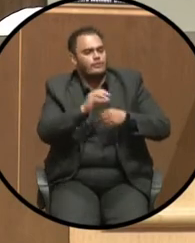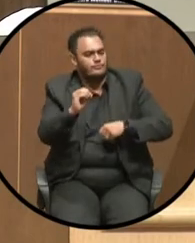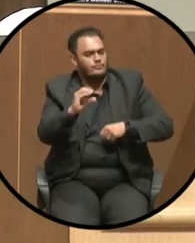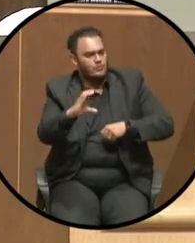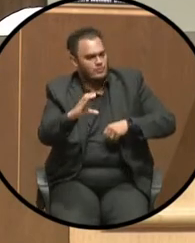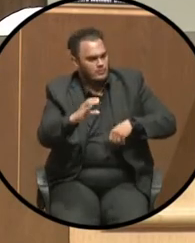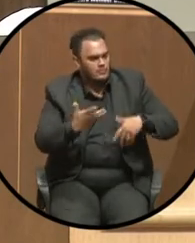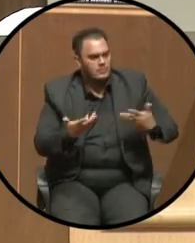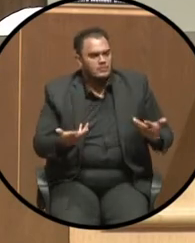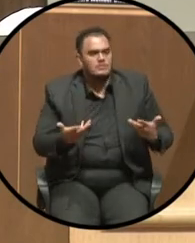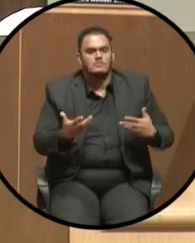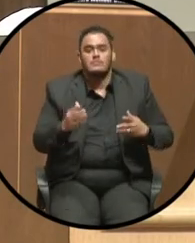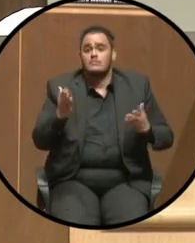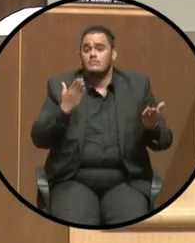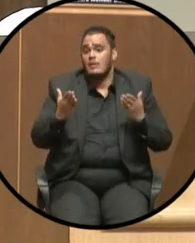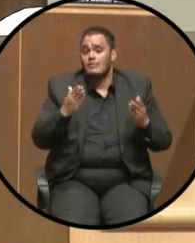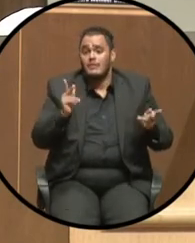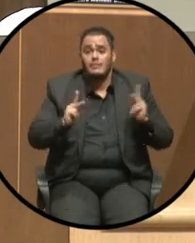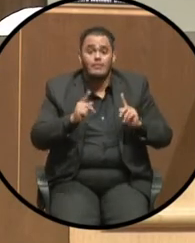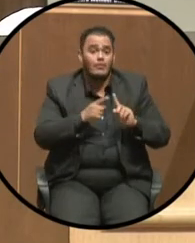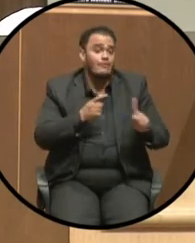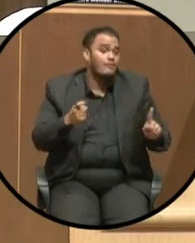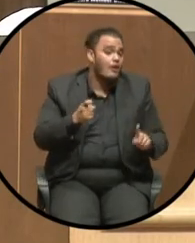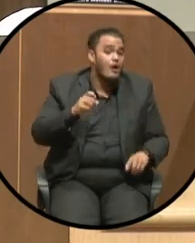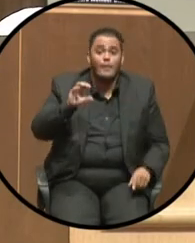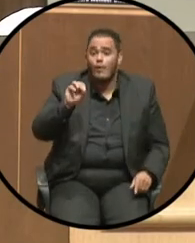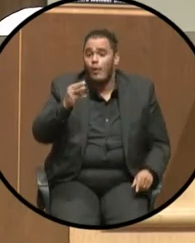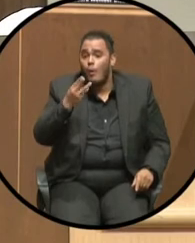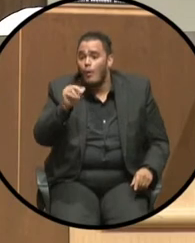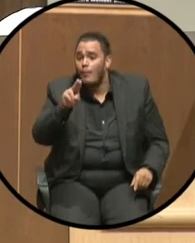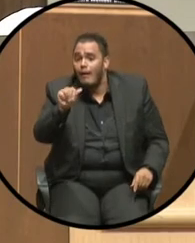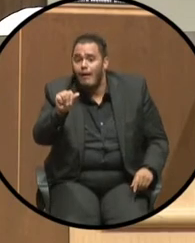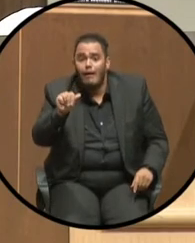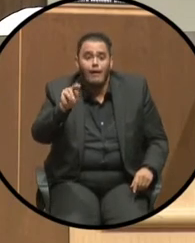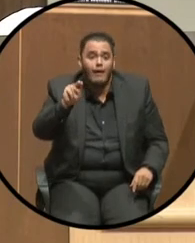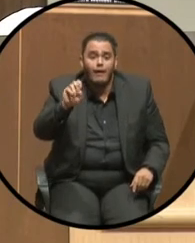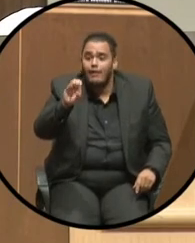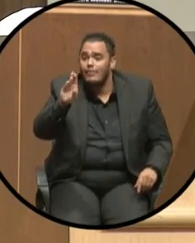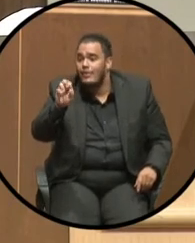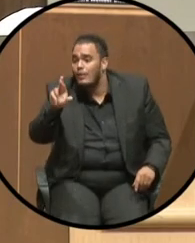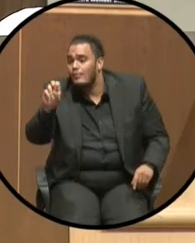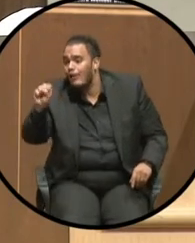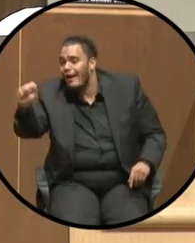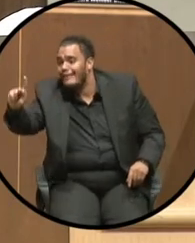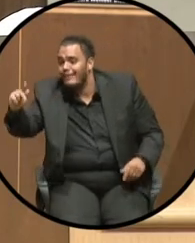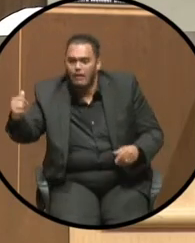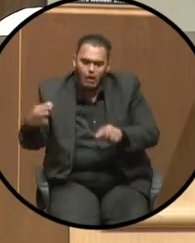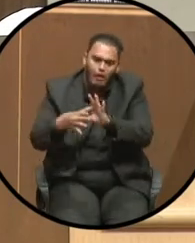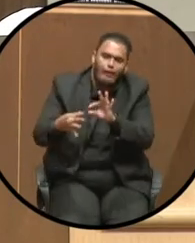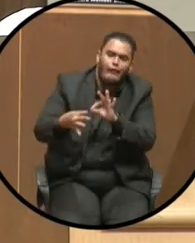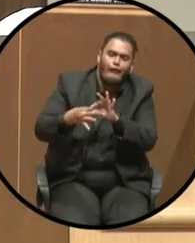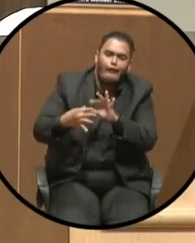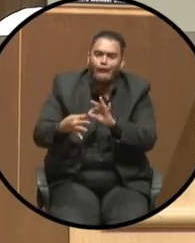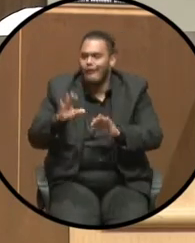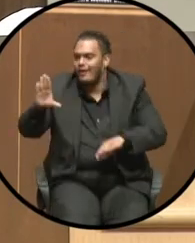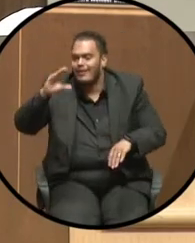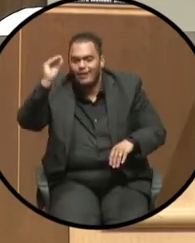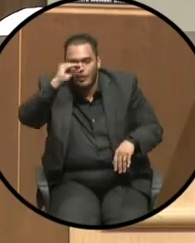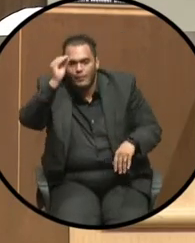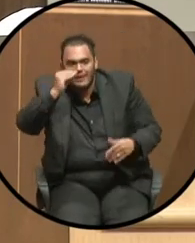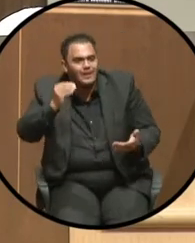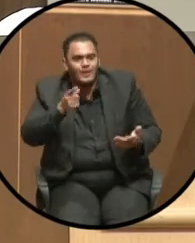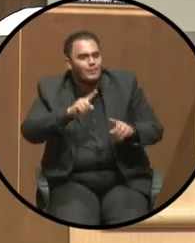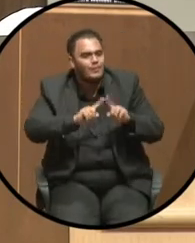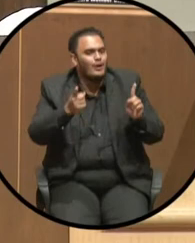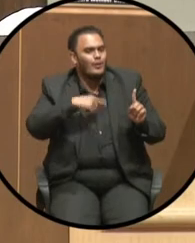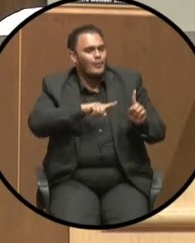from Butte, Montana, Omaha, Nebraska, having some opinion, and then we're trying to deal with